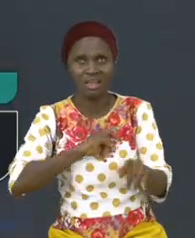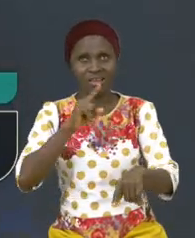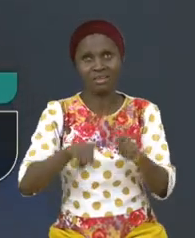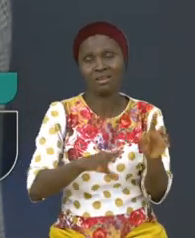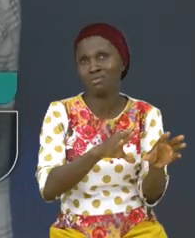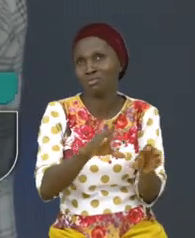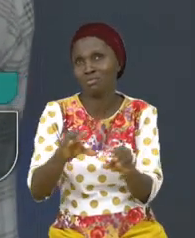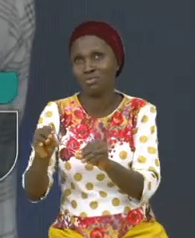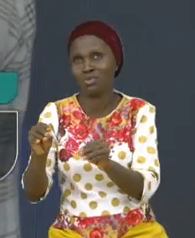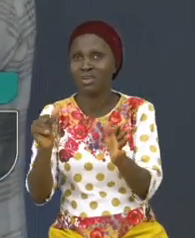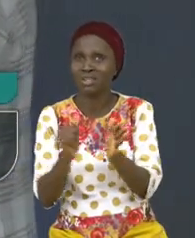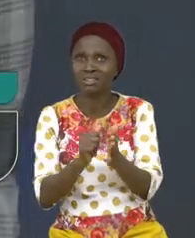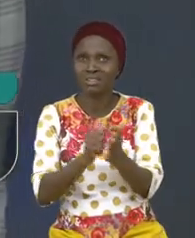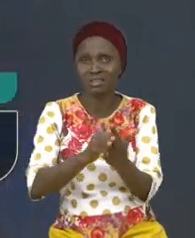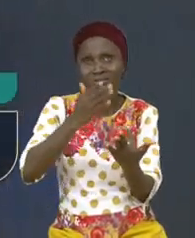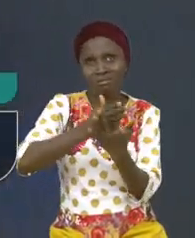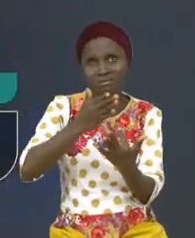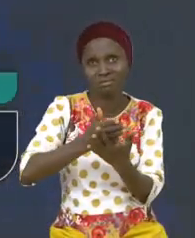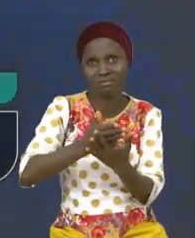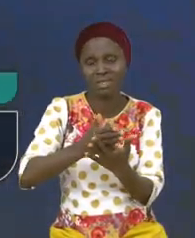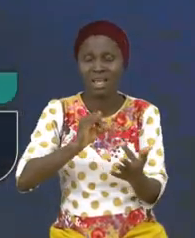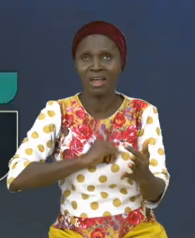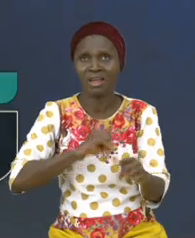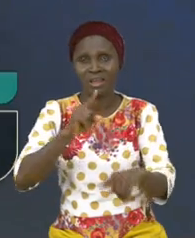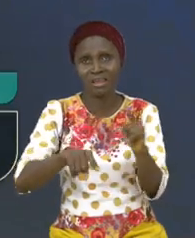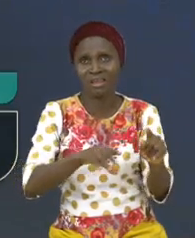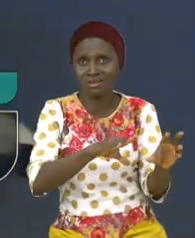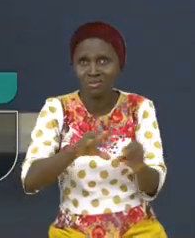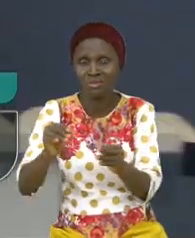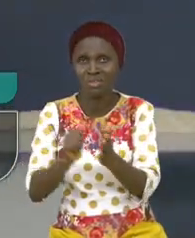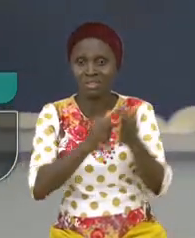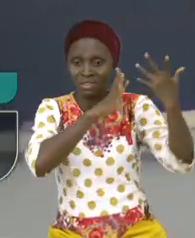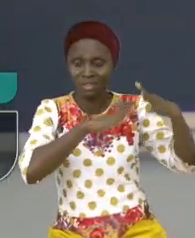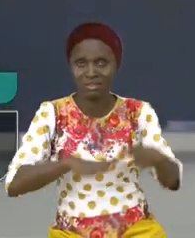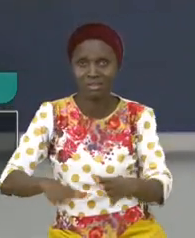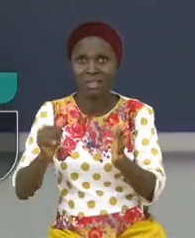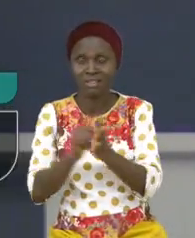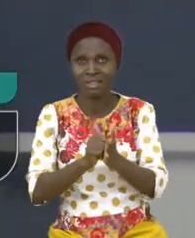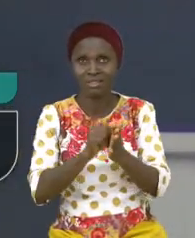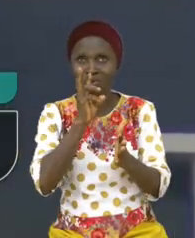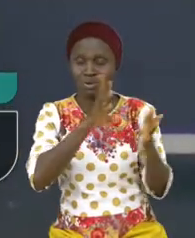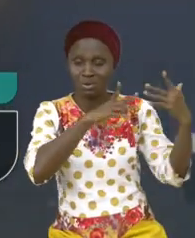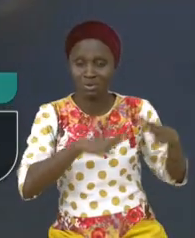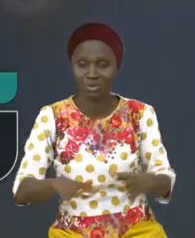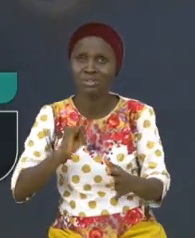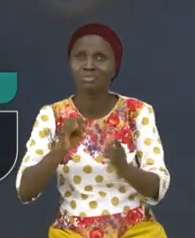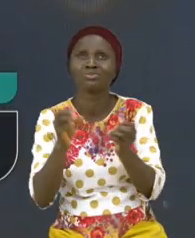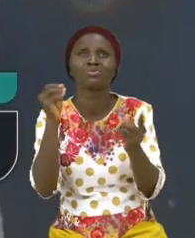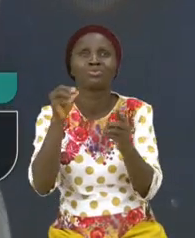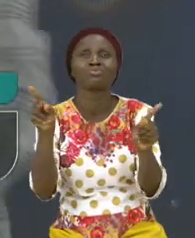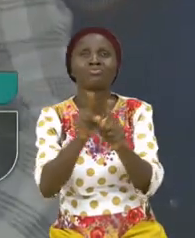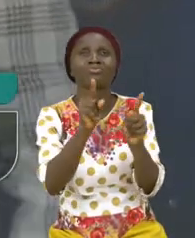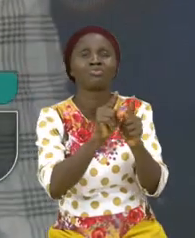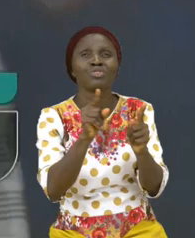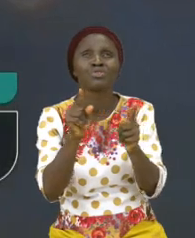move that obstacle, that sea, that ocean is too wide for me. I cannot fly